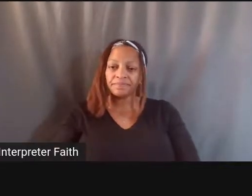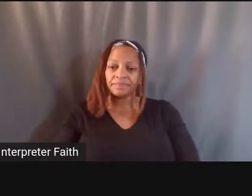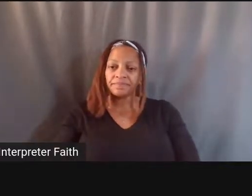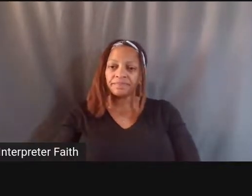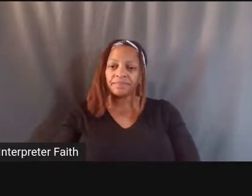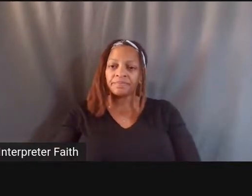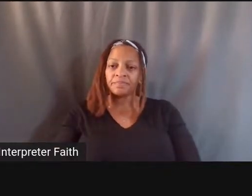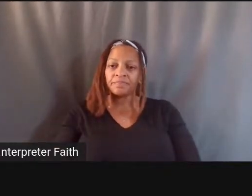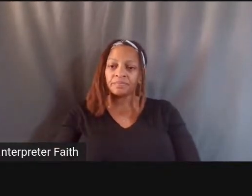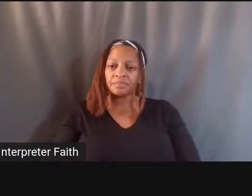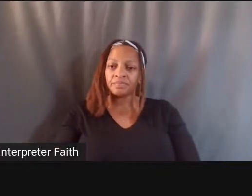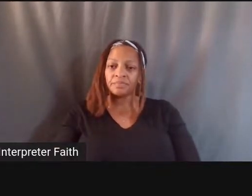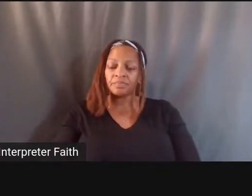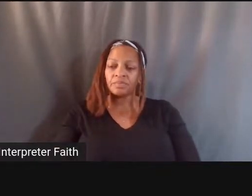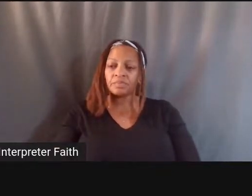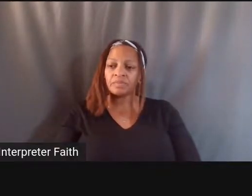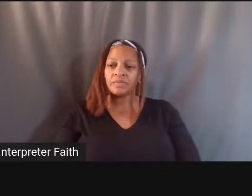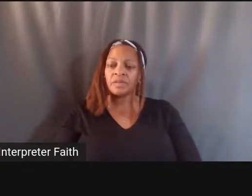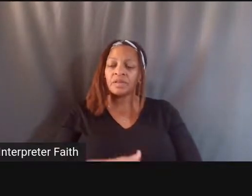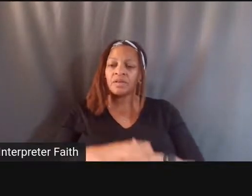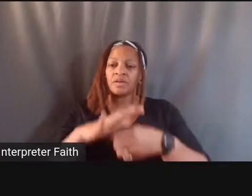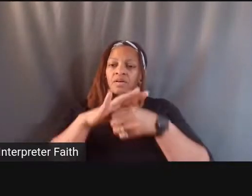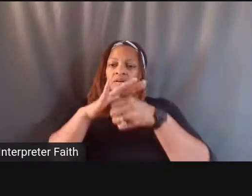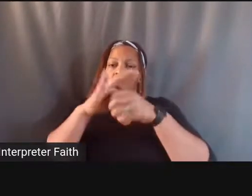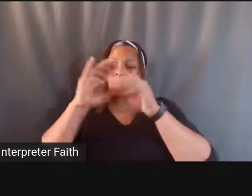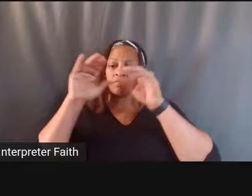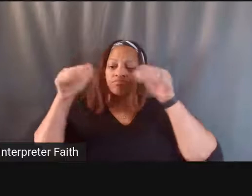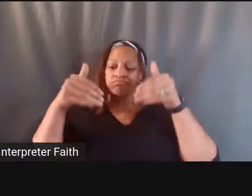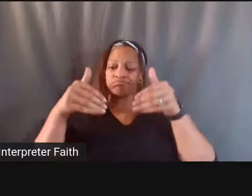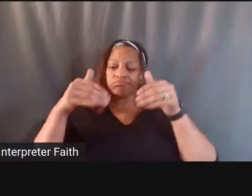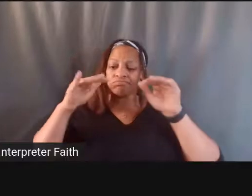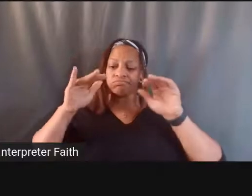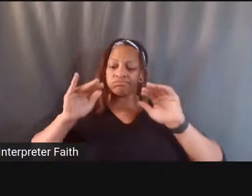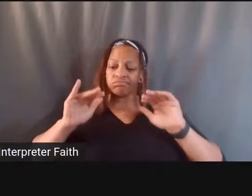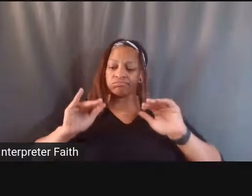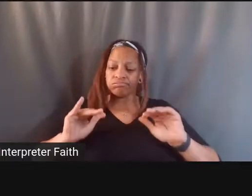Let your attention rest here for a few breaths.